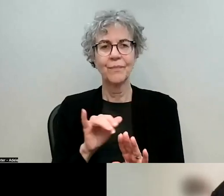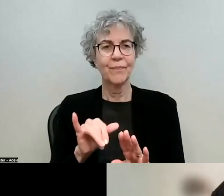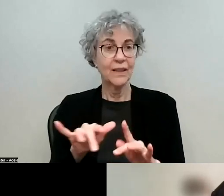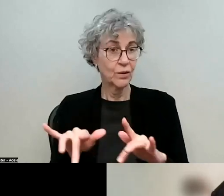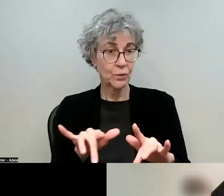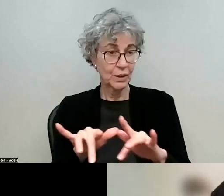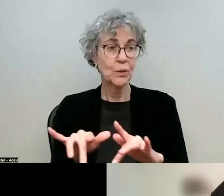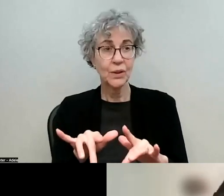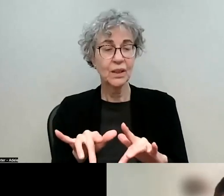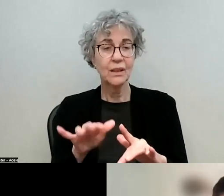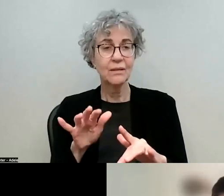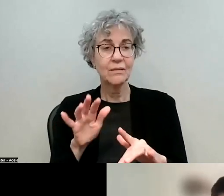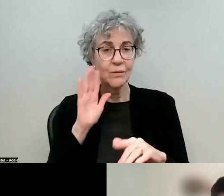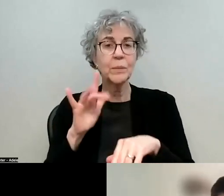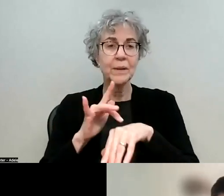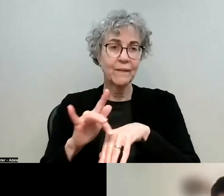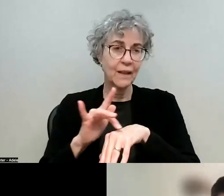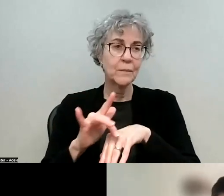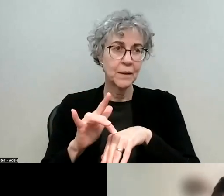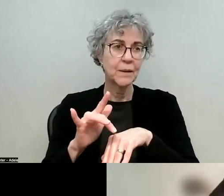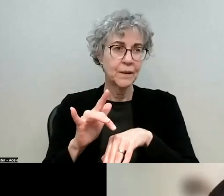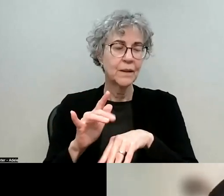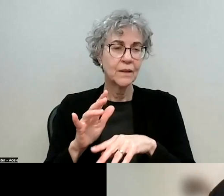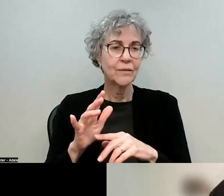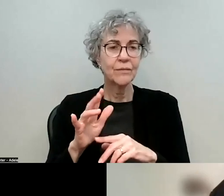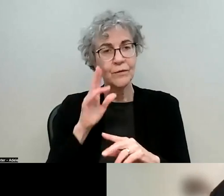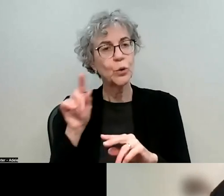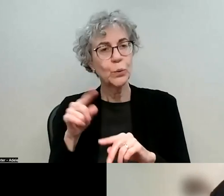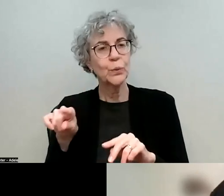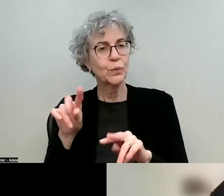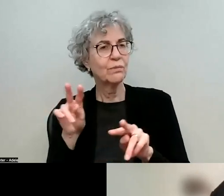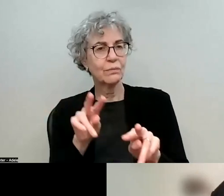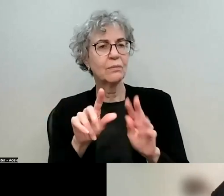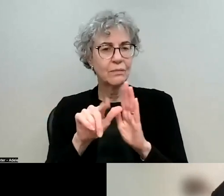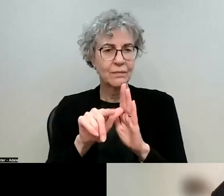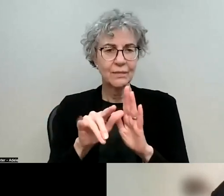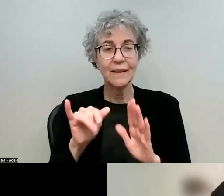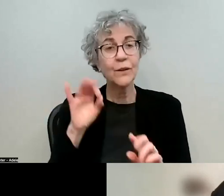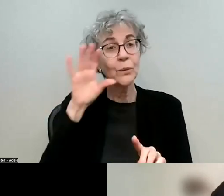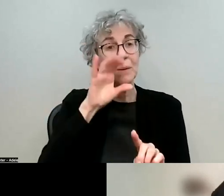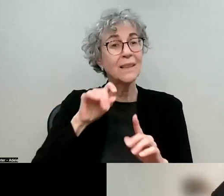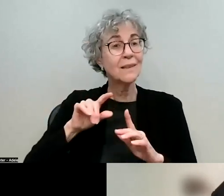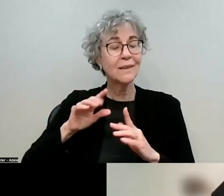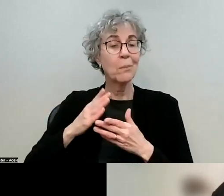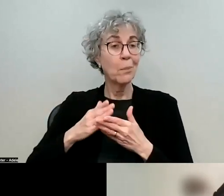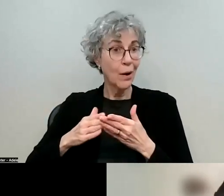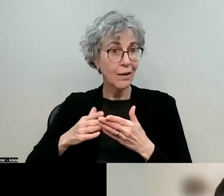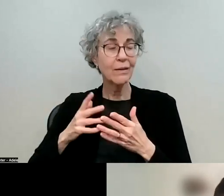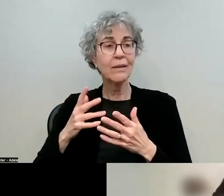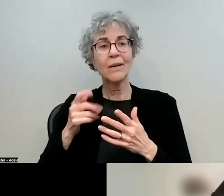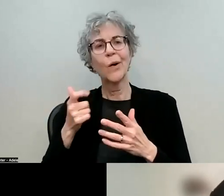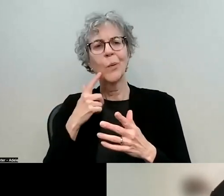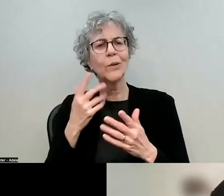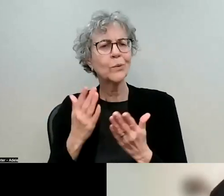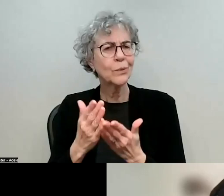available as a recording later on. So if you did miss part of the presentation or want to go back over